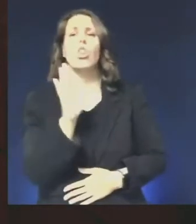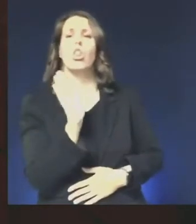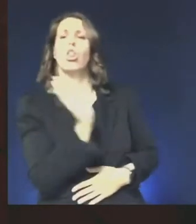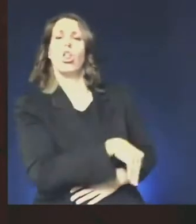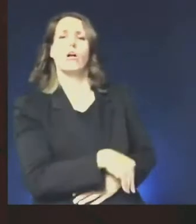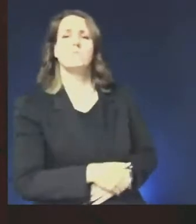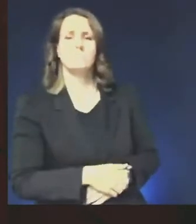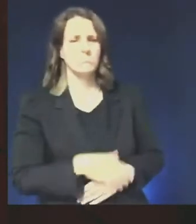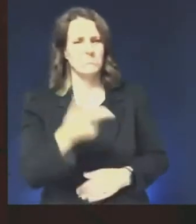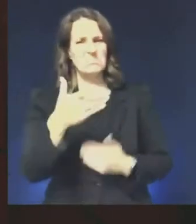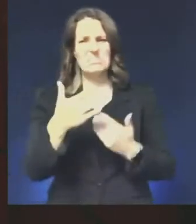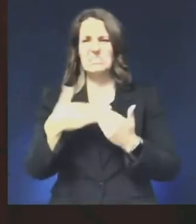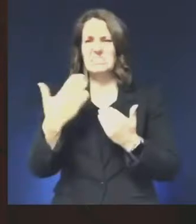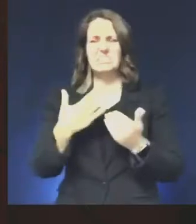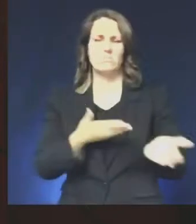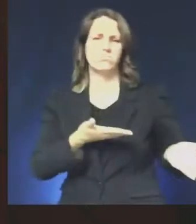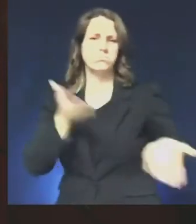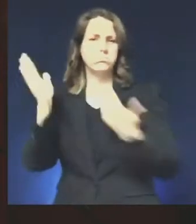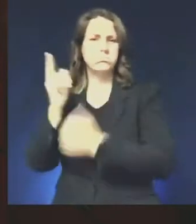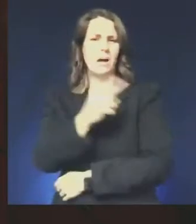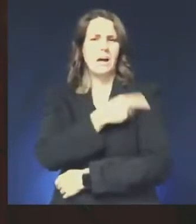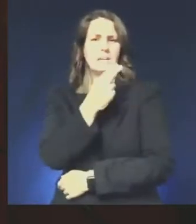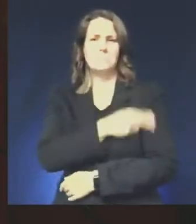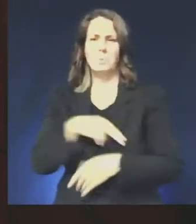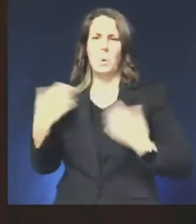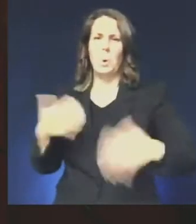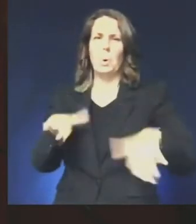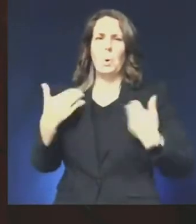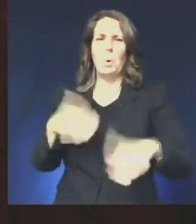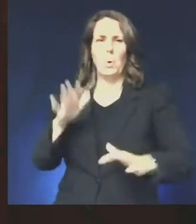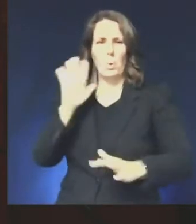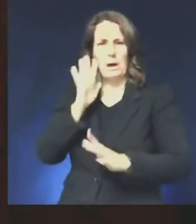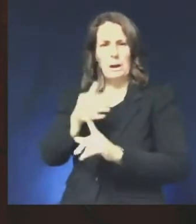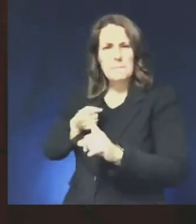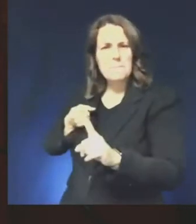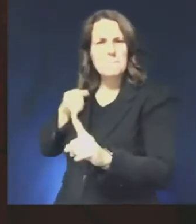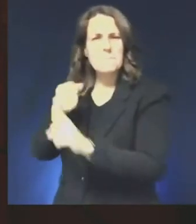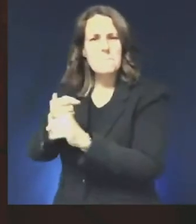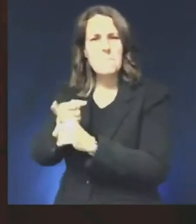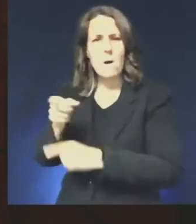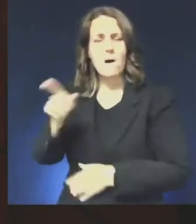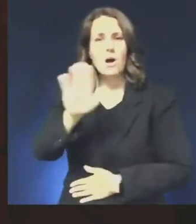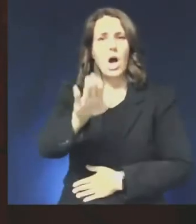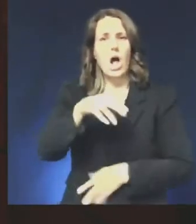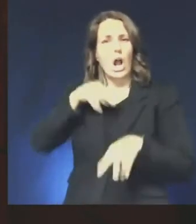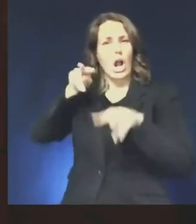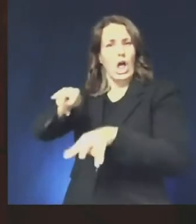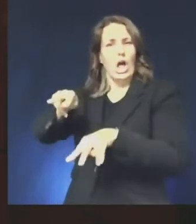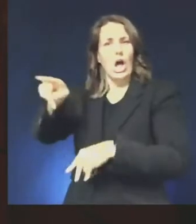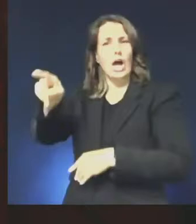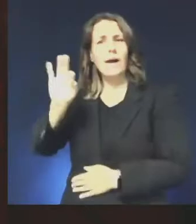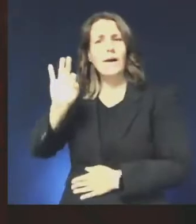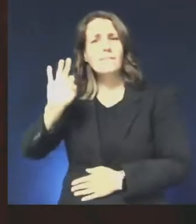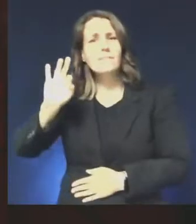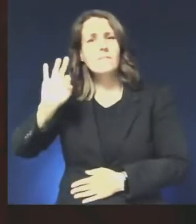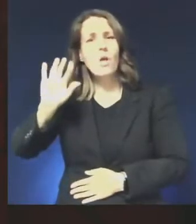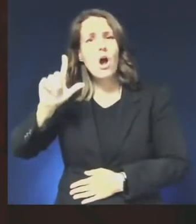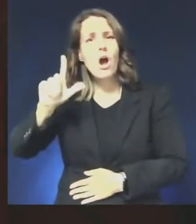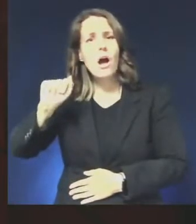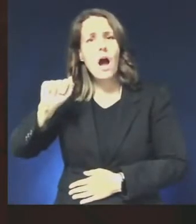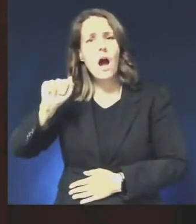Florida could happen here. Wisconsin has a similar vaccination rate to Florida,